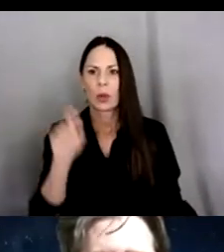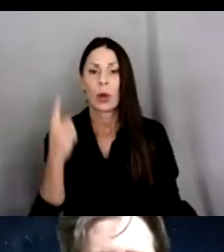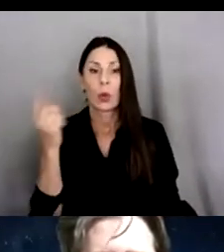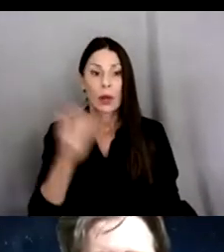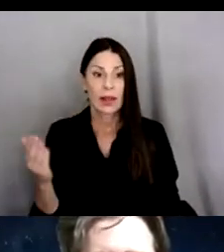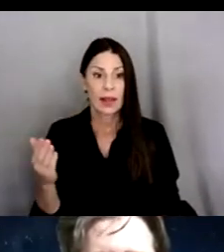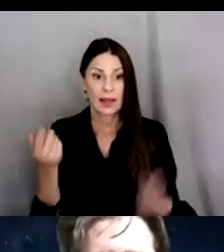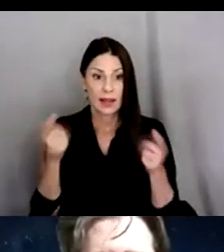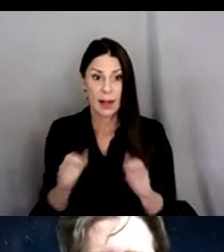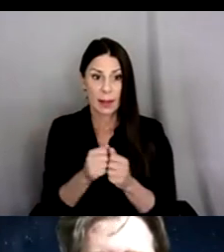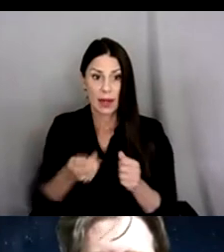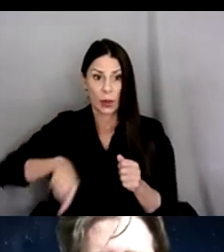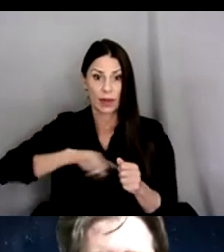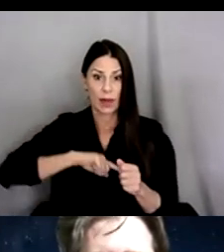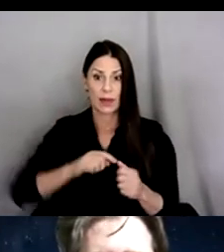us is that